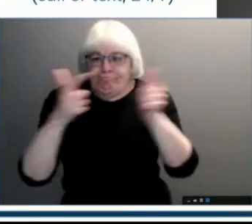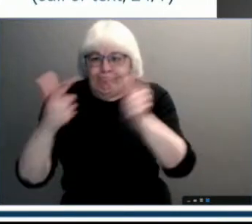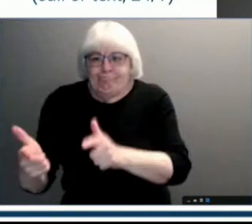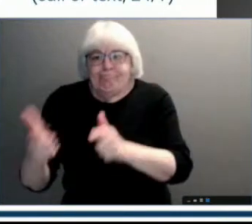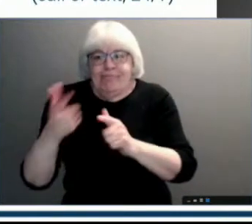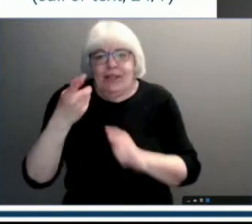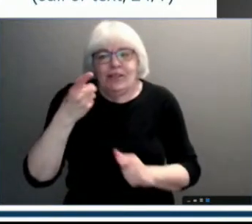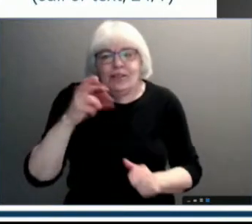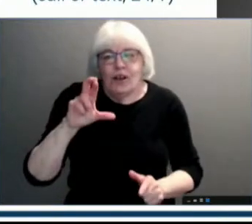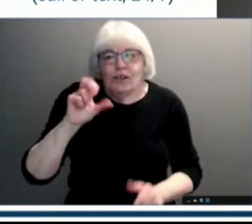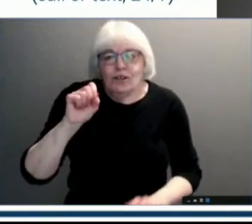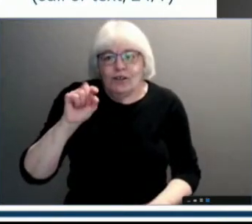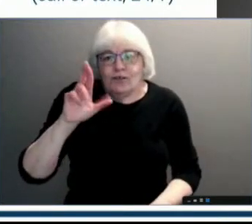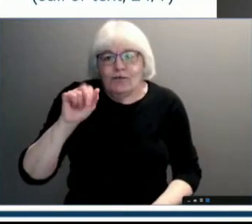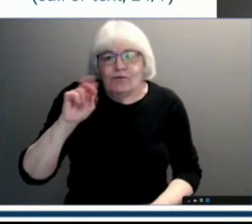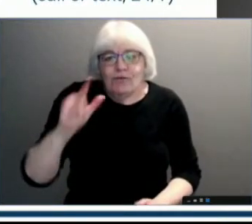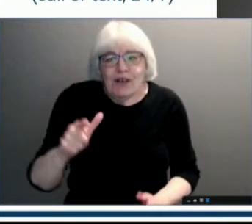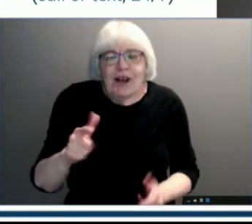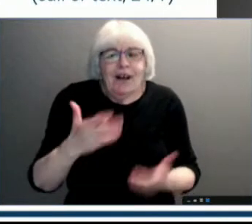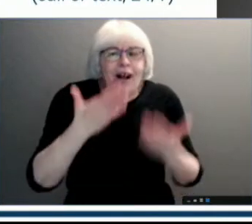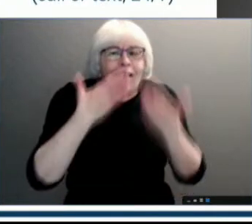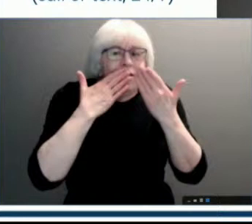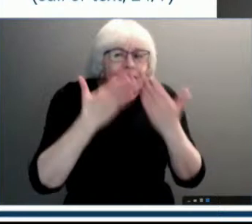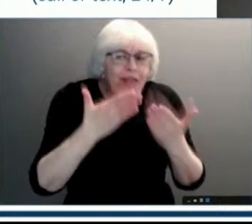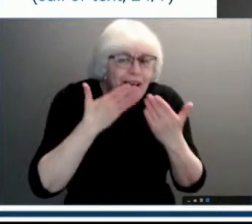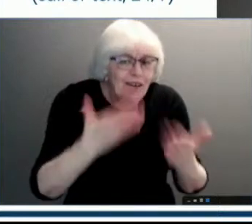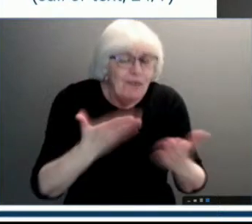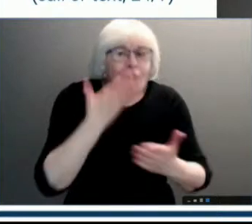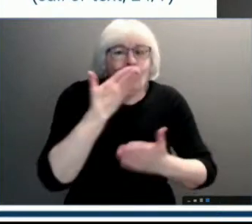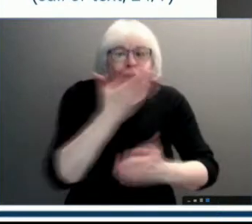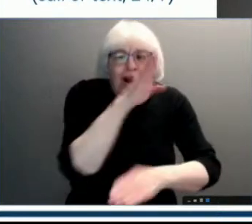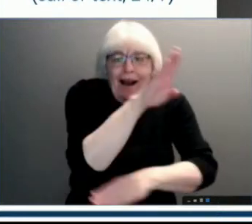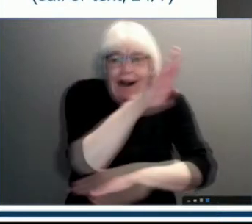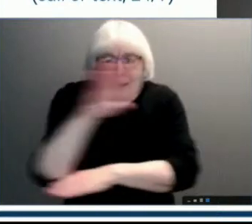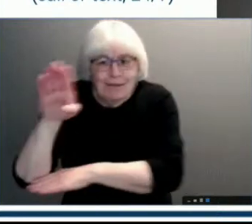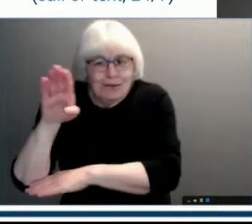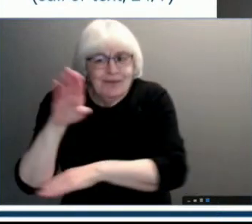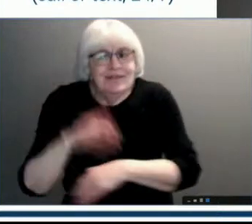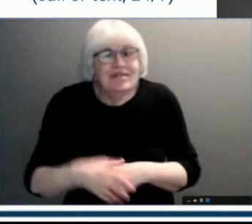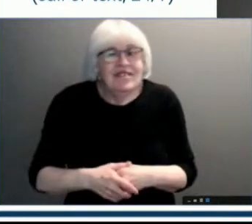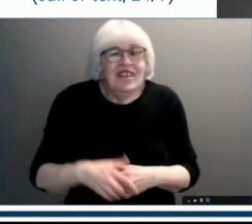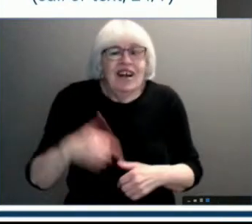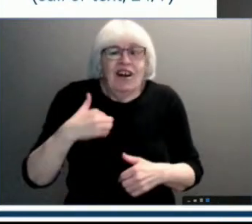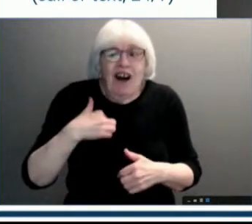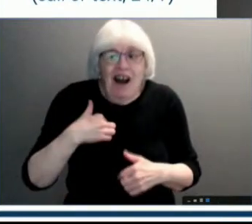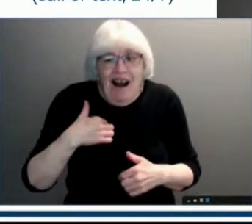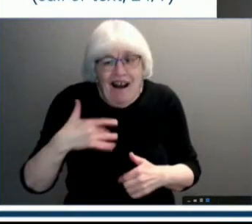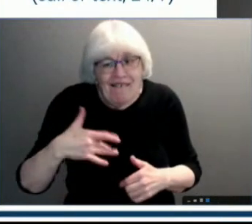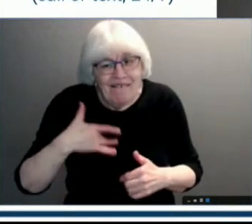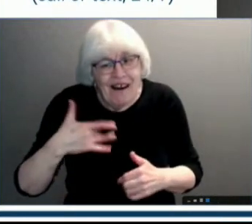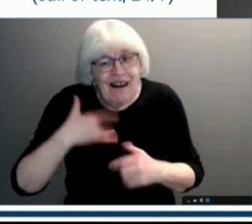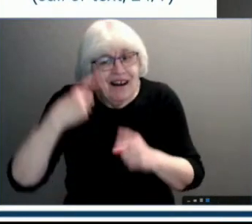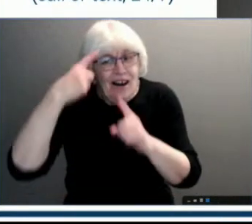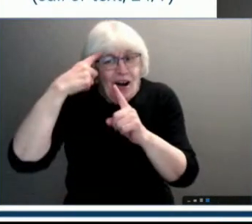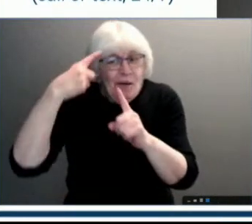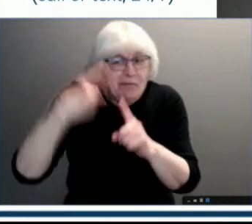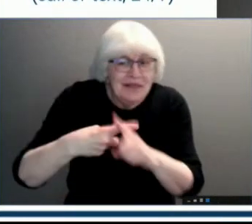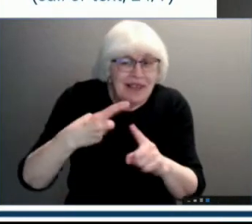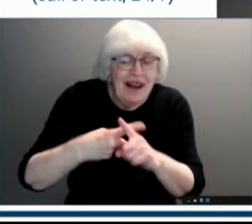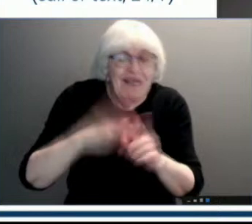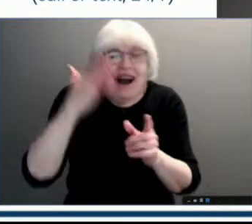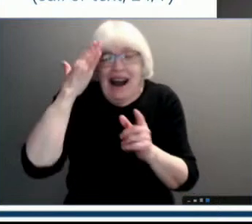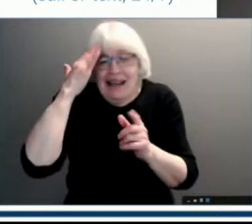to all Nova Scotians. I am optimistic that the relatively consistent case numbers in the last number of